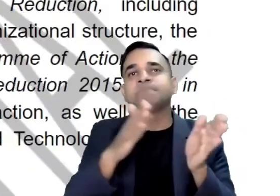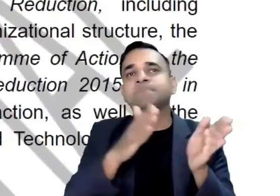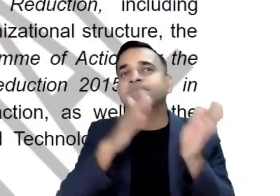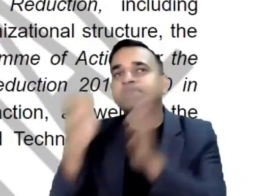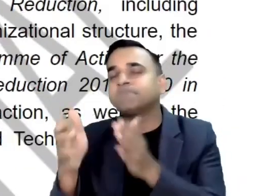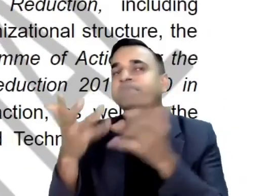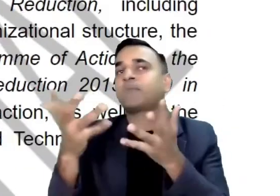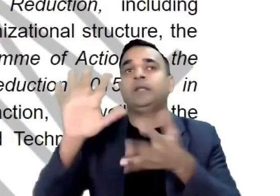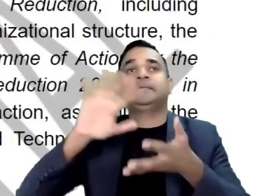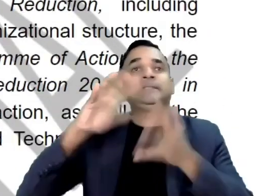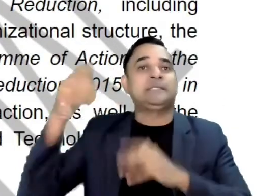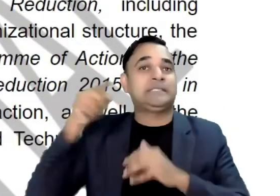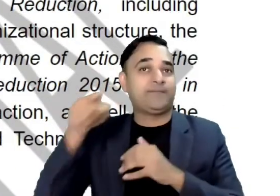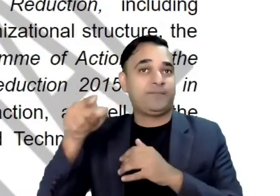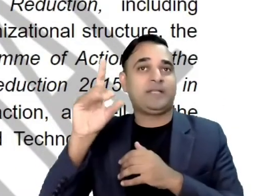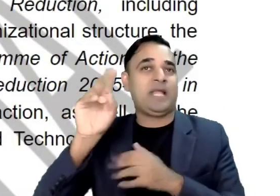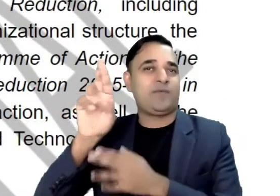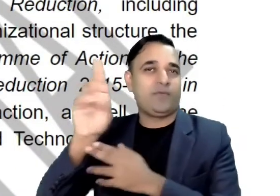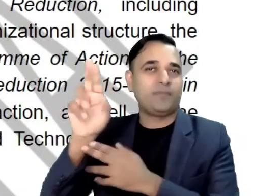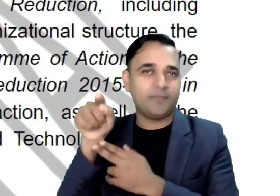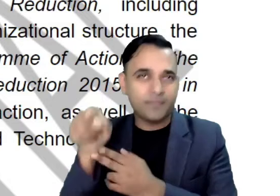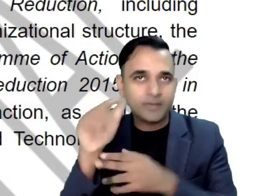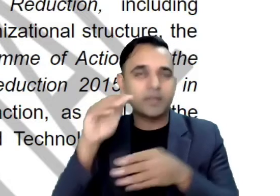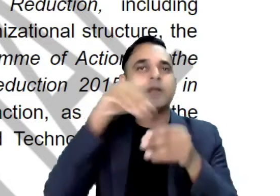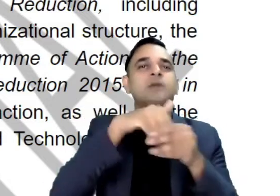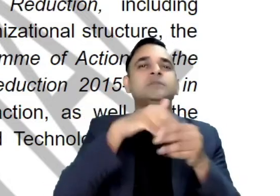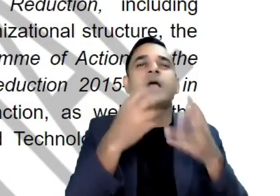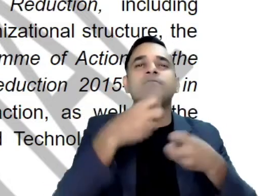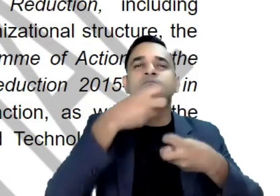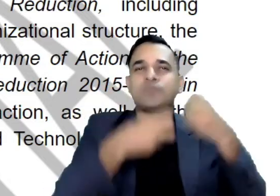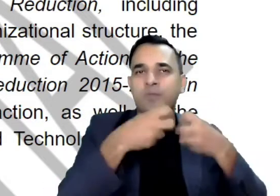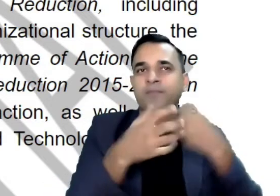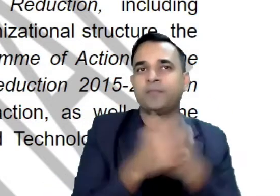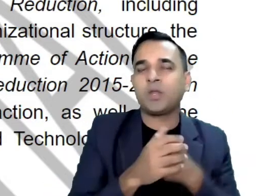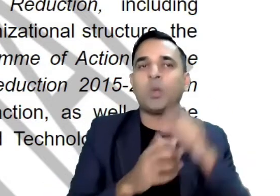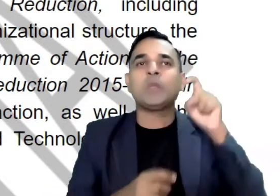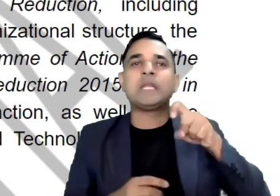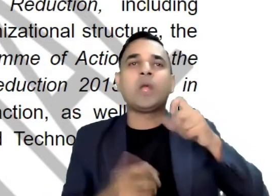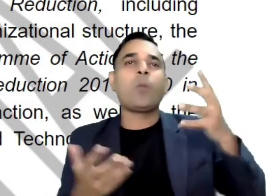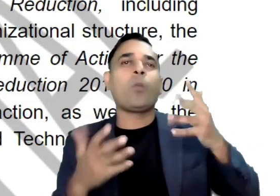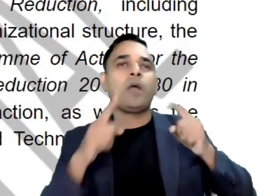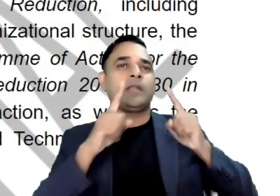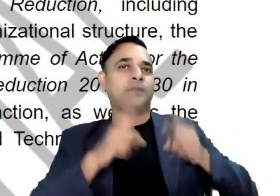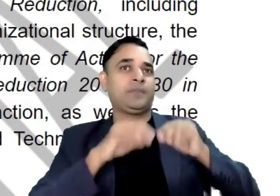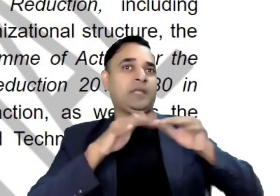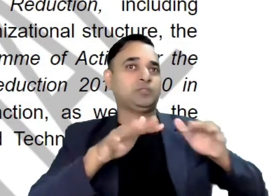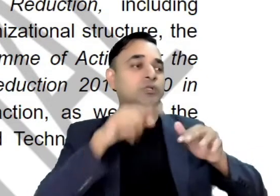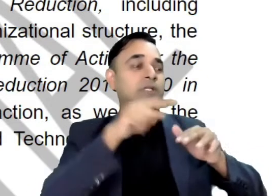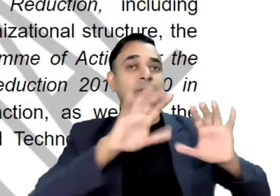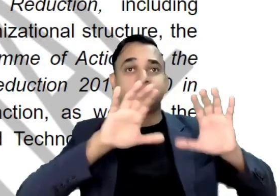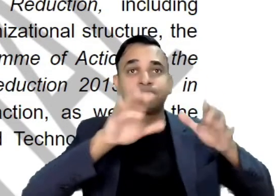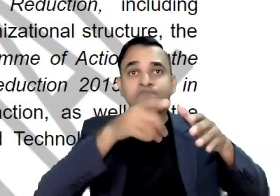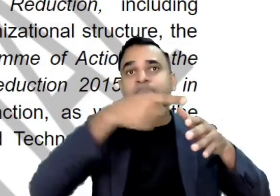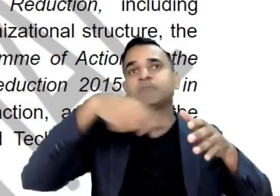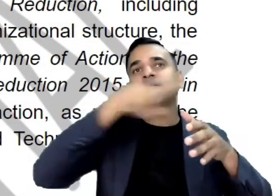Aware of priorities and decisions in the Tunis Declaration on accelerating the implementation of the Sendai Framework for Disaster Risk Reduction